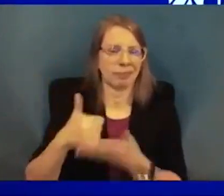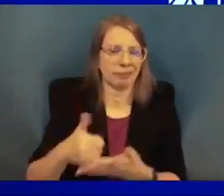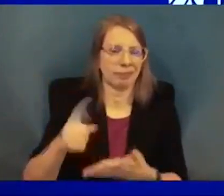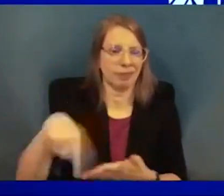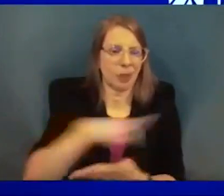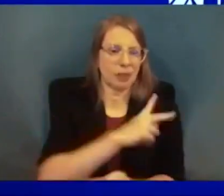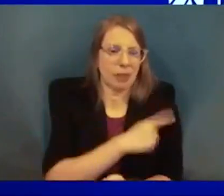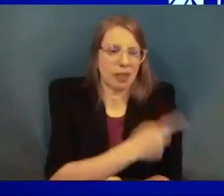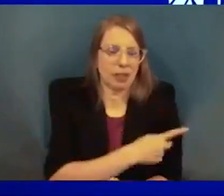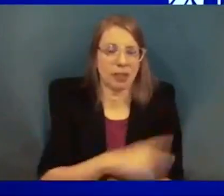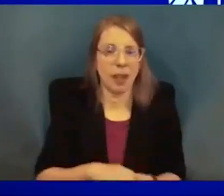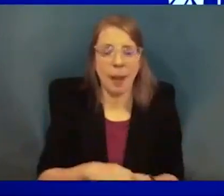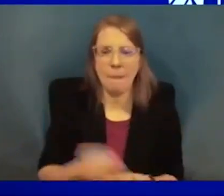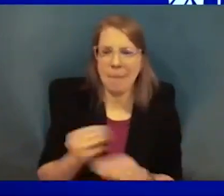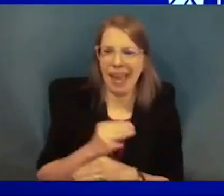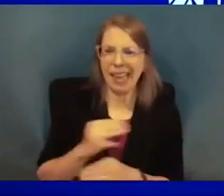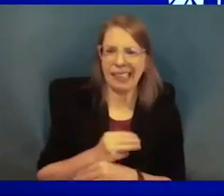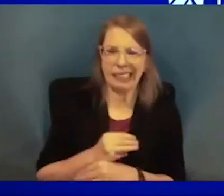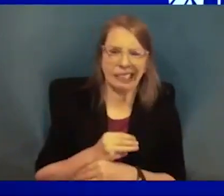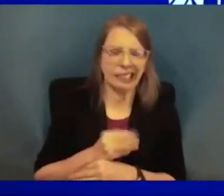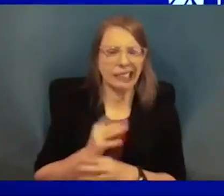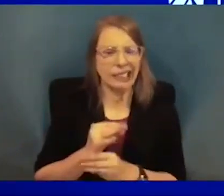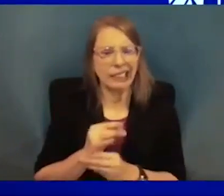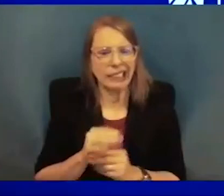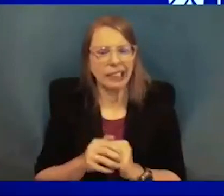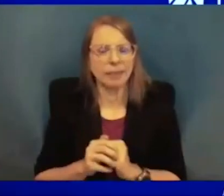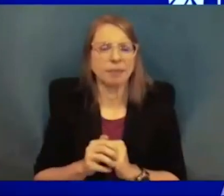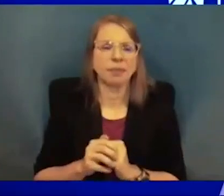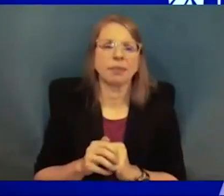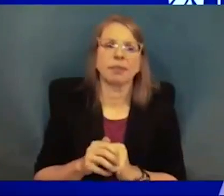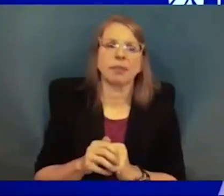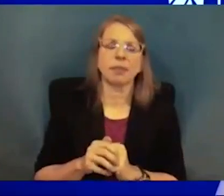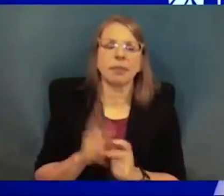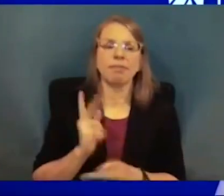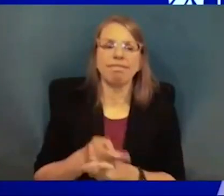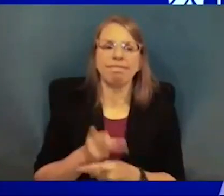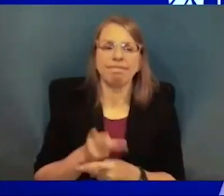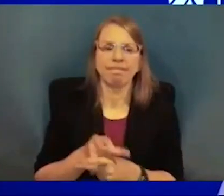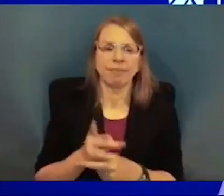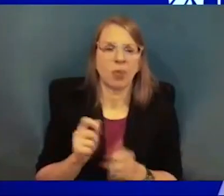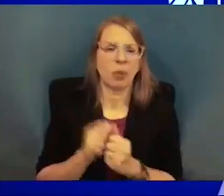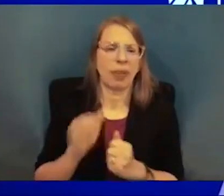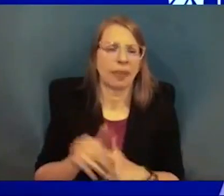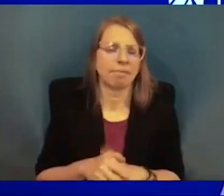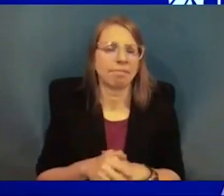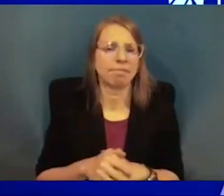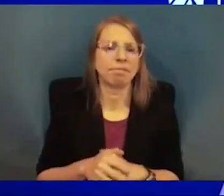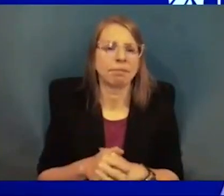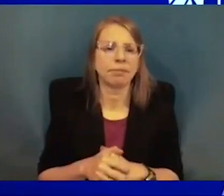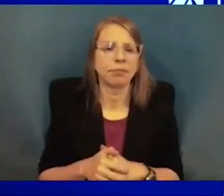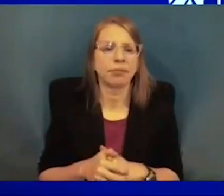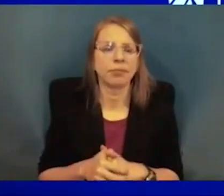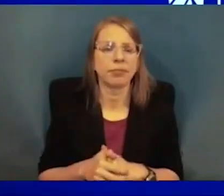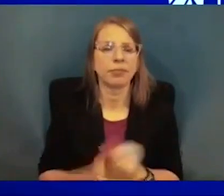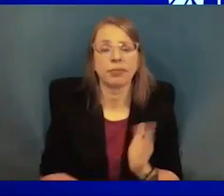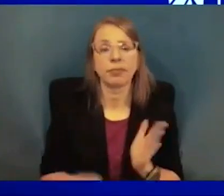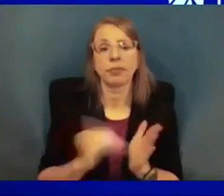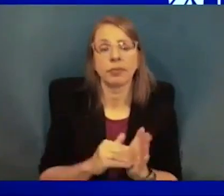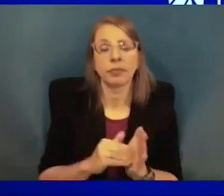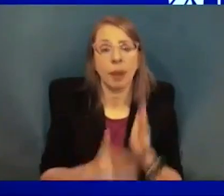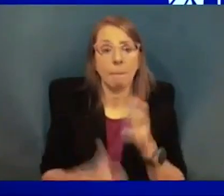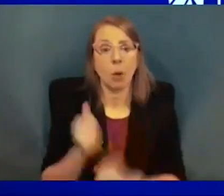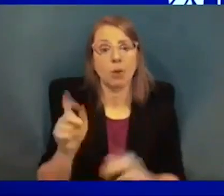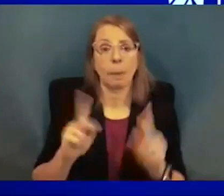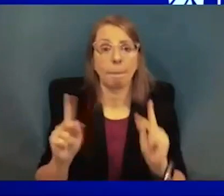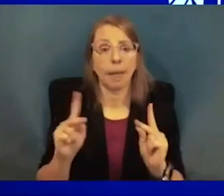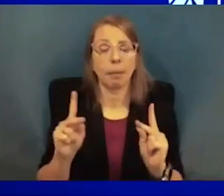right now on the spur of the moment. But I would caution you on that. Again, I think the vast majority of people that we're